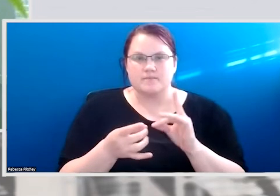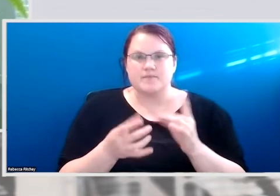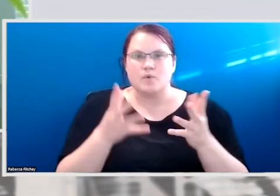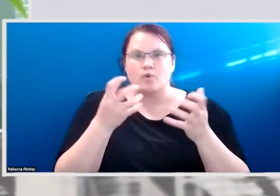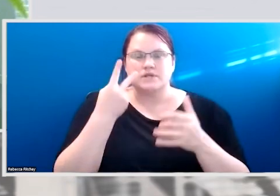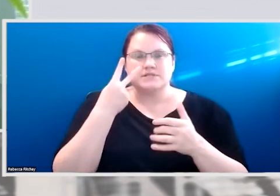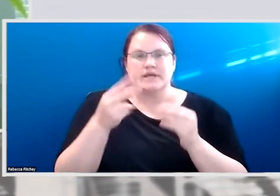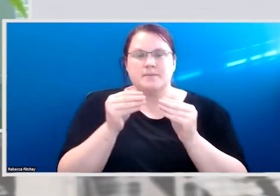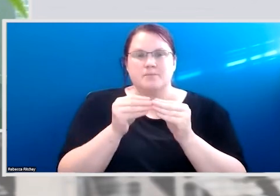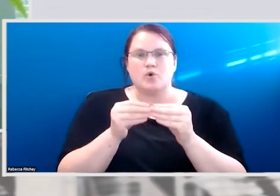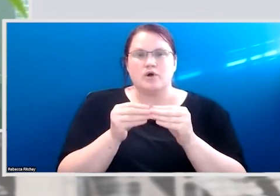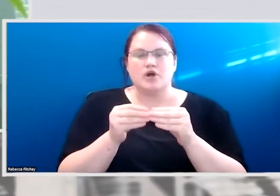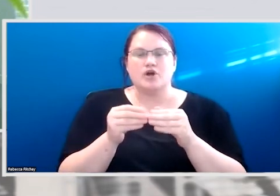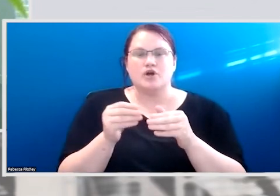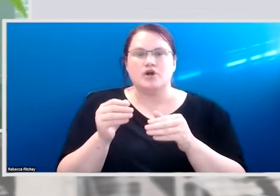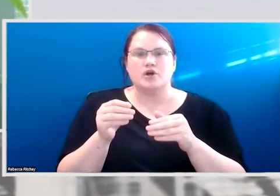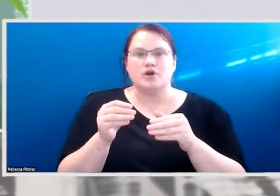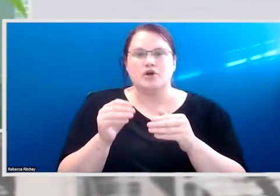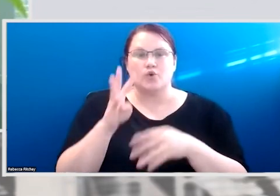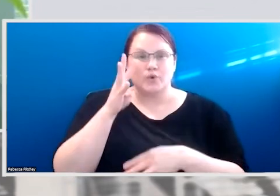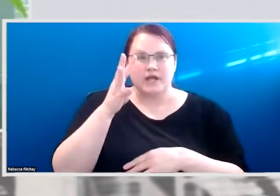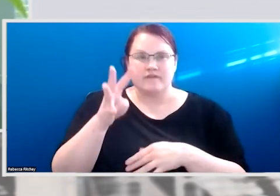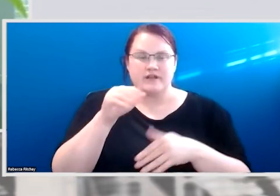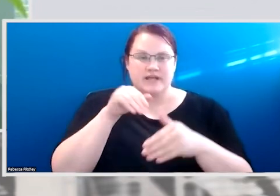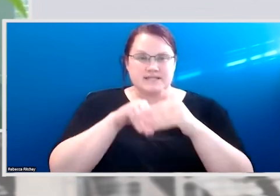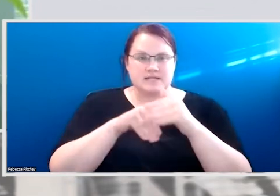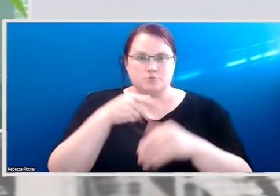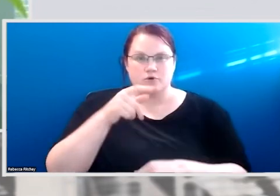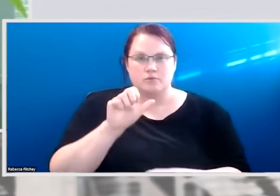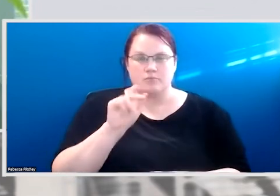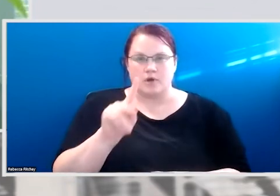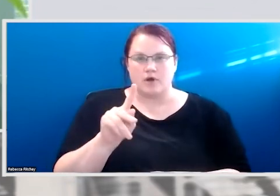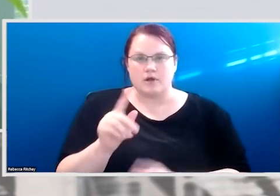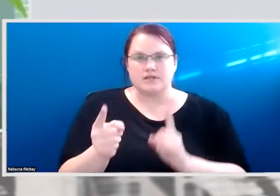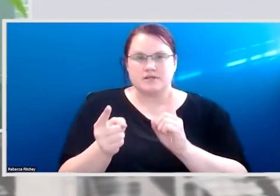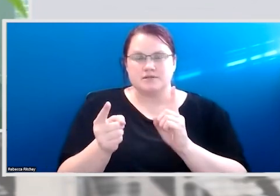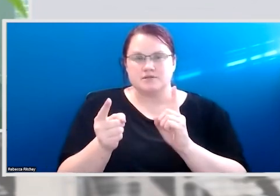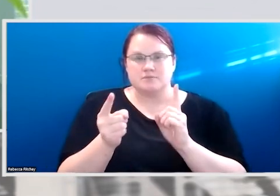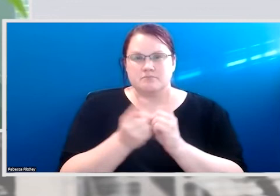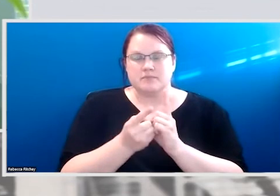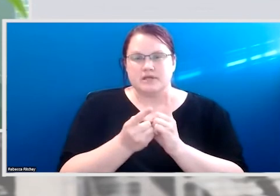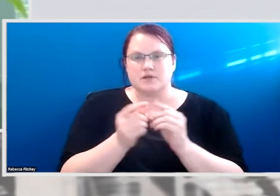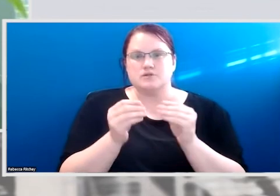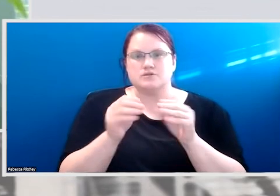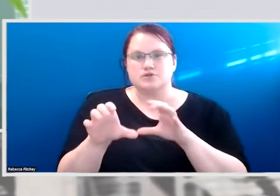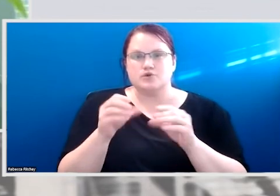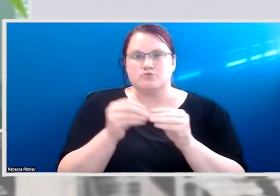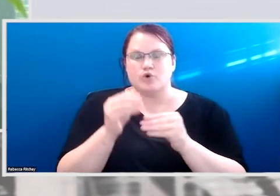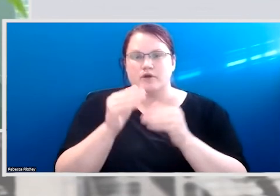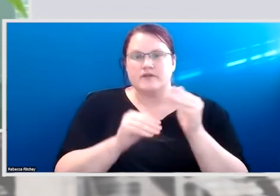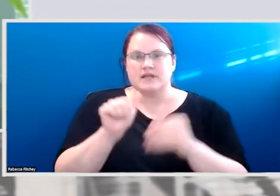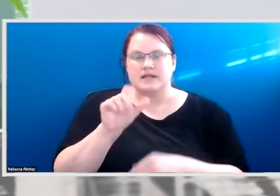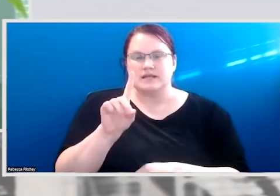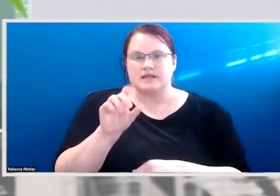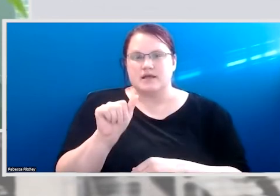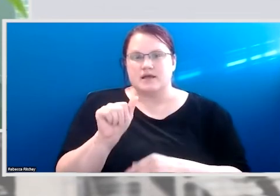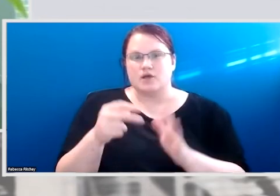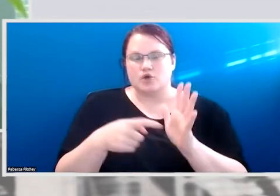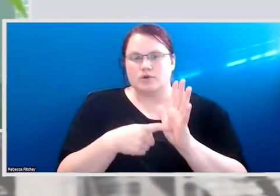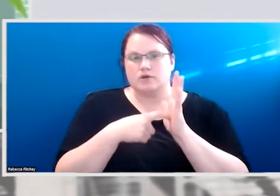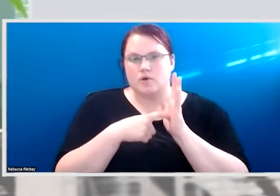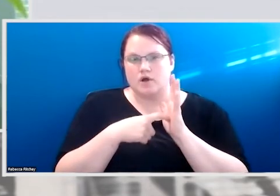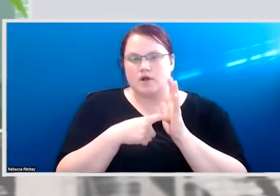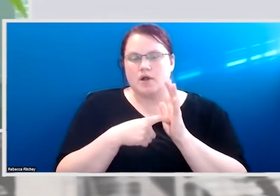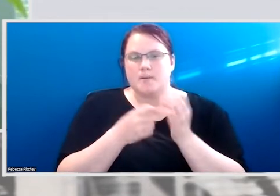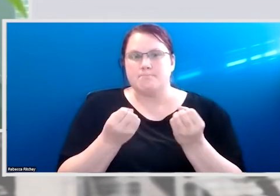creatively accessible parks that do more than meet the ADA requirements. Also ones with built spaces that encourage